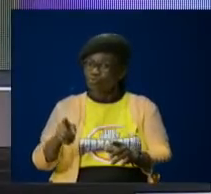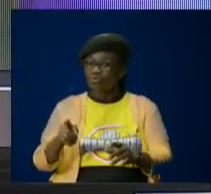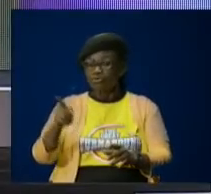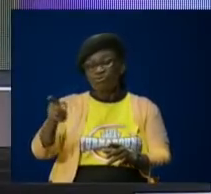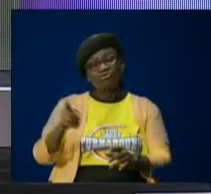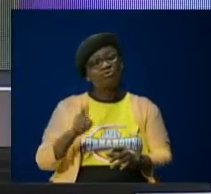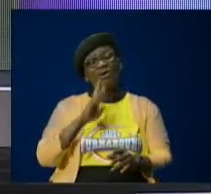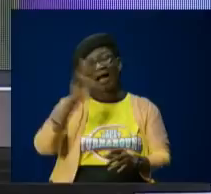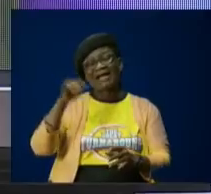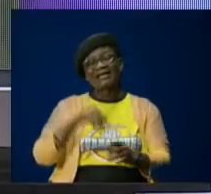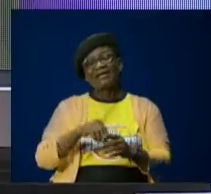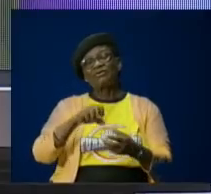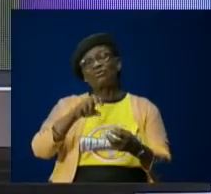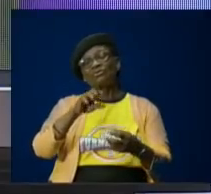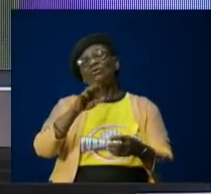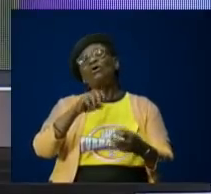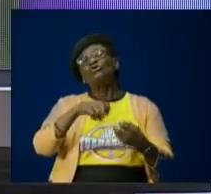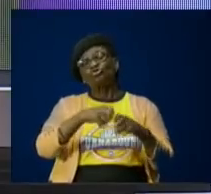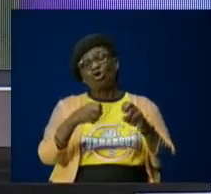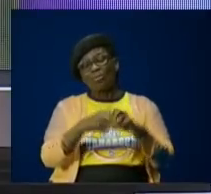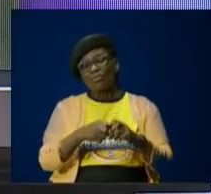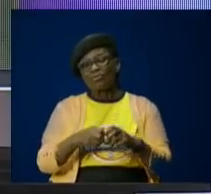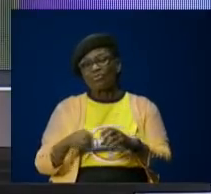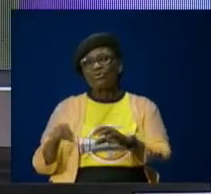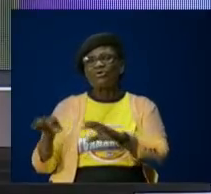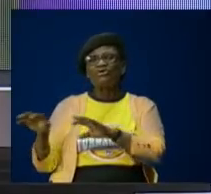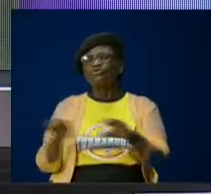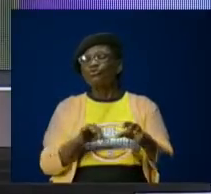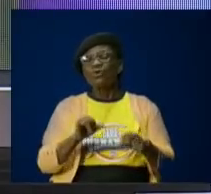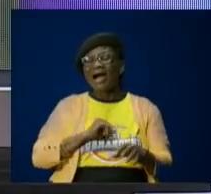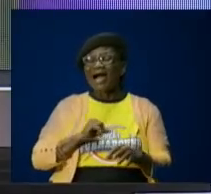Do I really believe in this God,